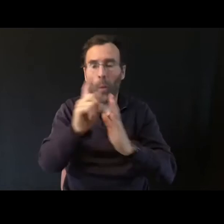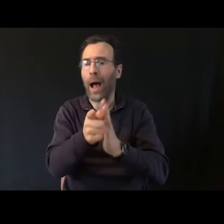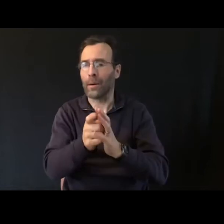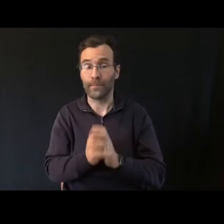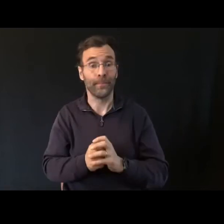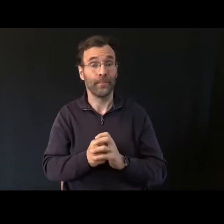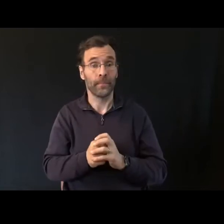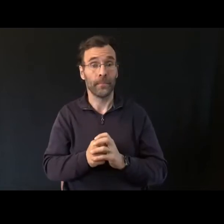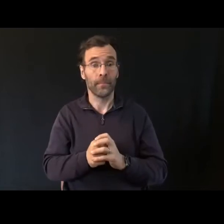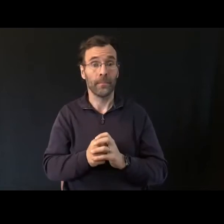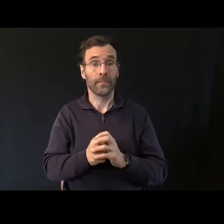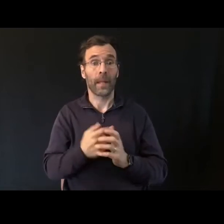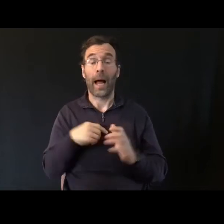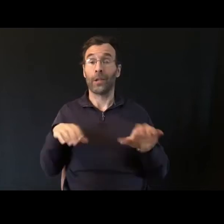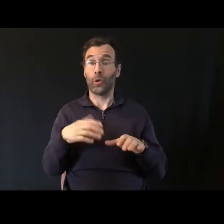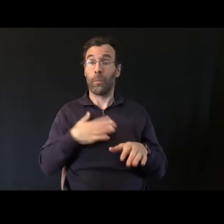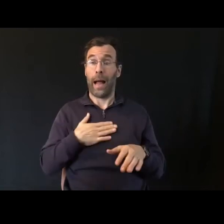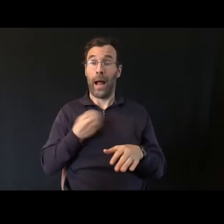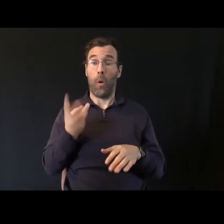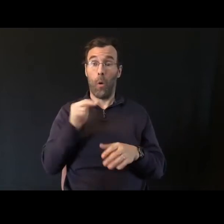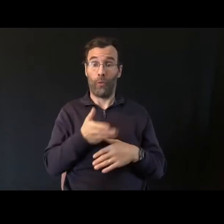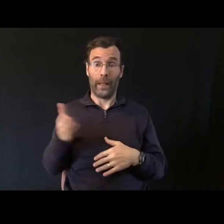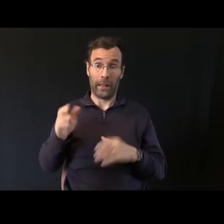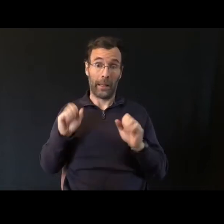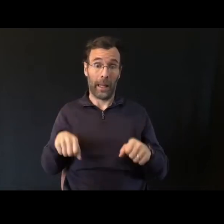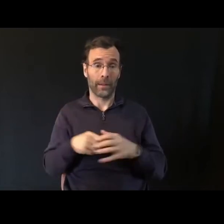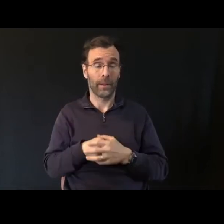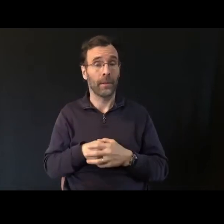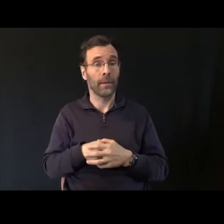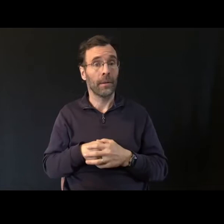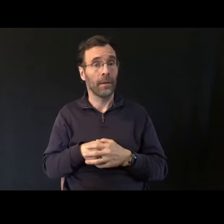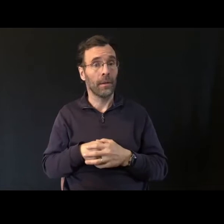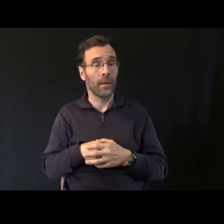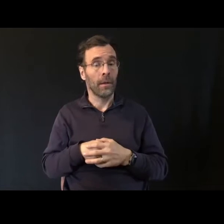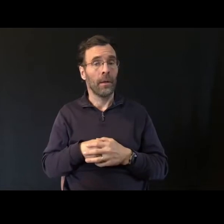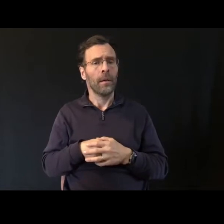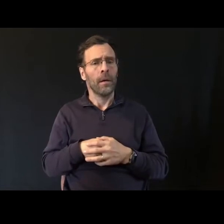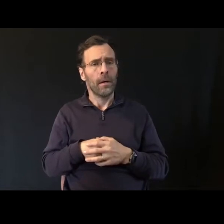know, kind of doing my own thing, you know. So it's kind of like